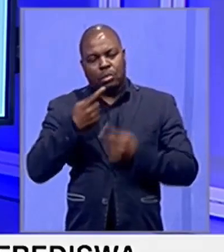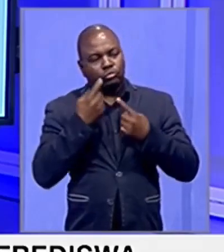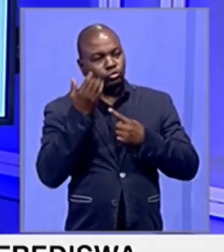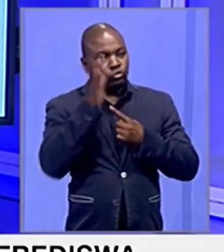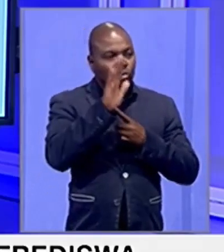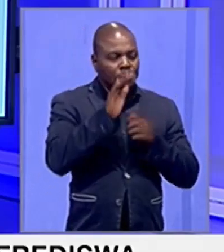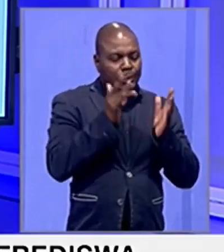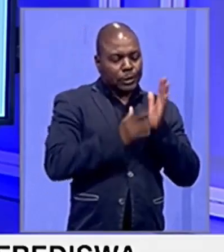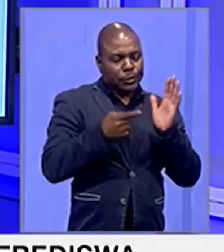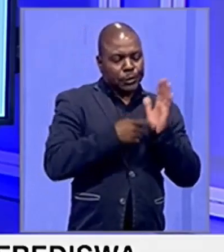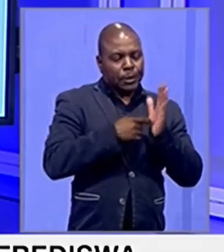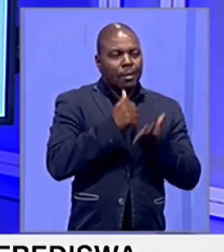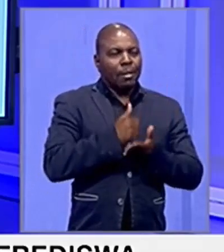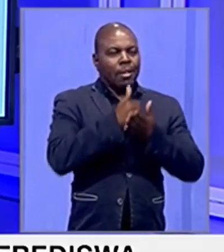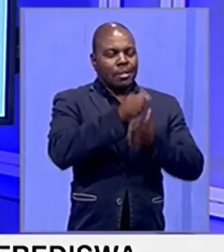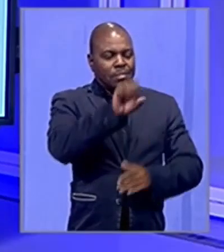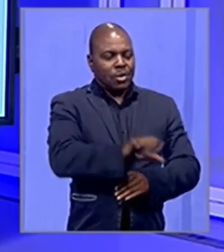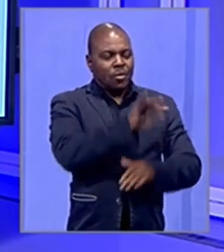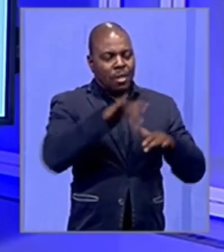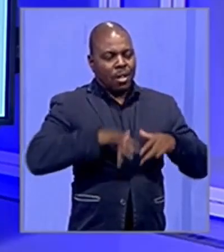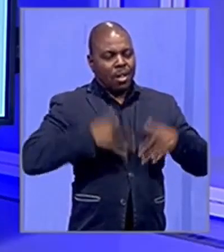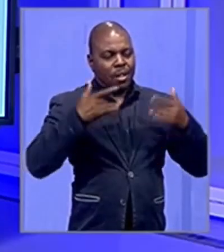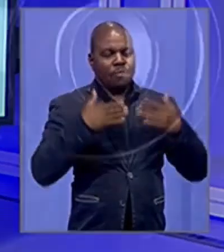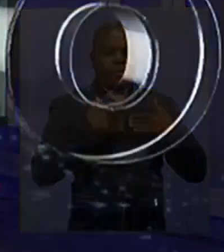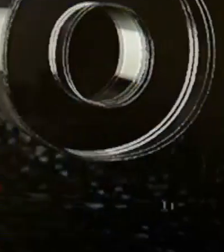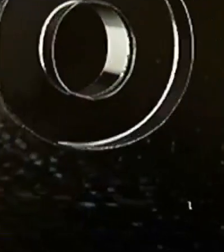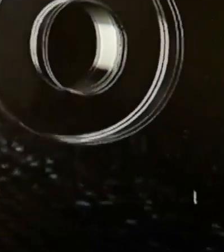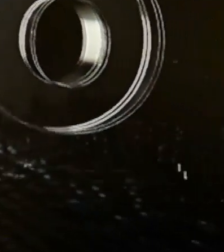mokgwa ditshebeletso tsa bophelo wa Afrika Borwa.